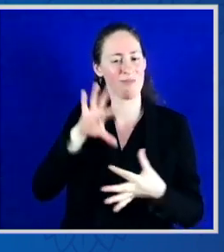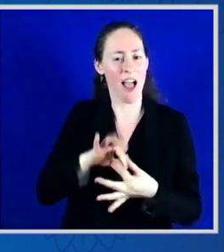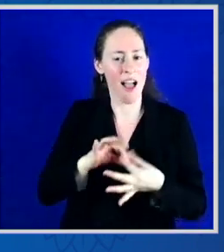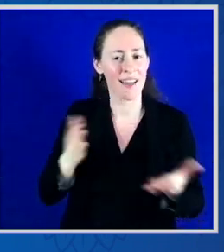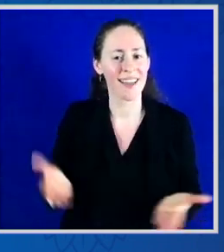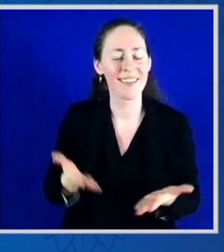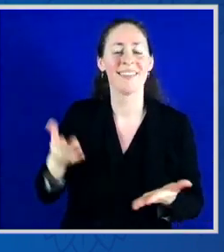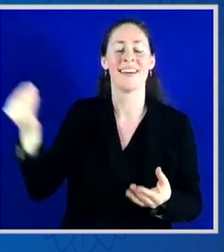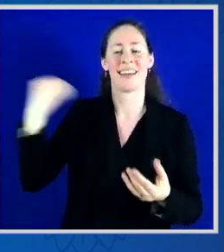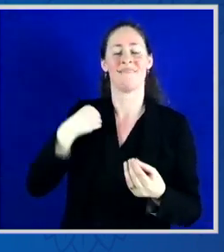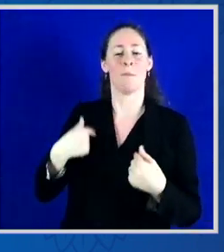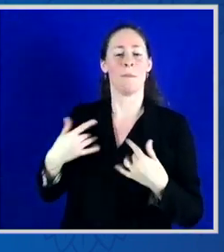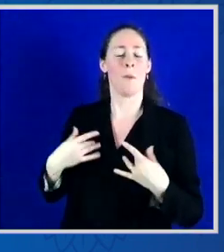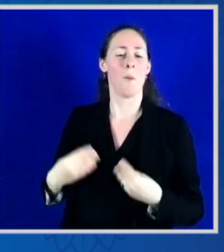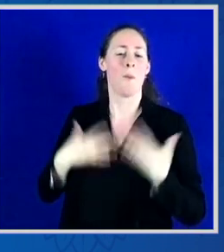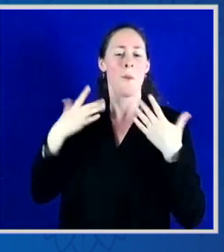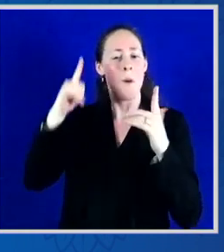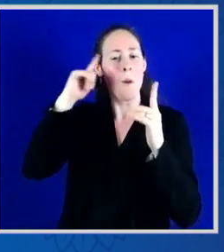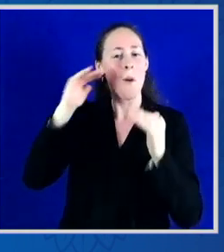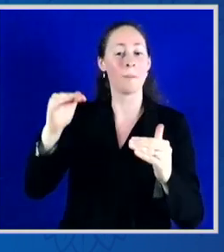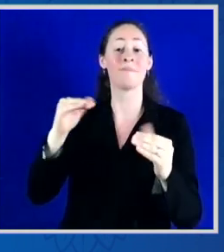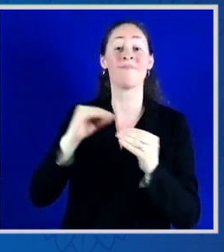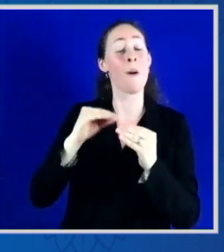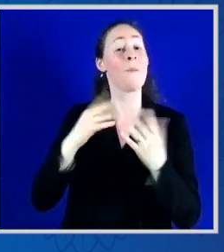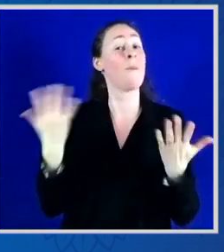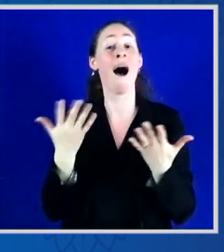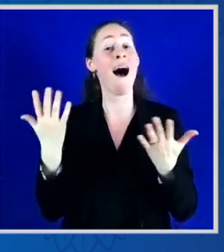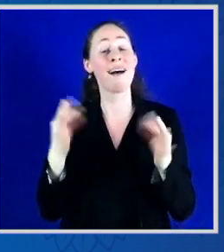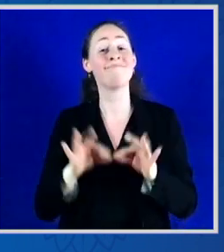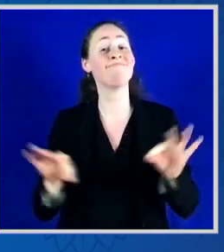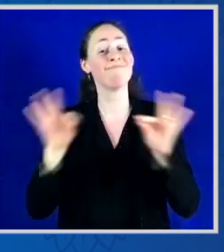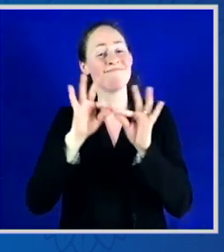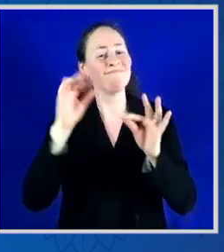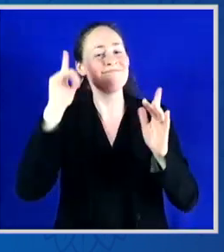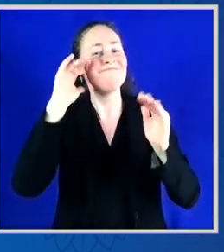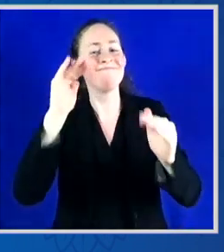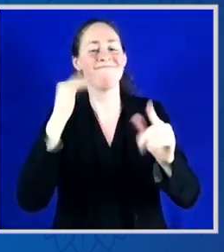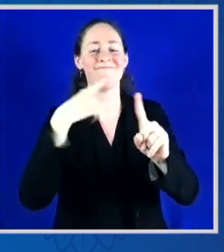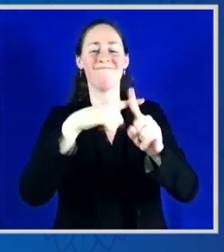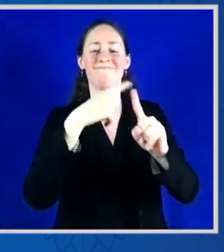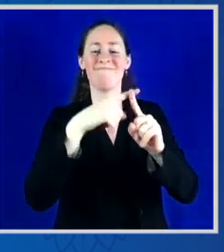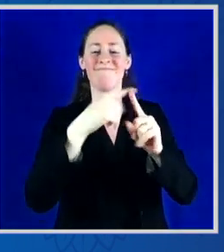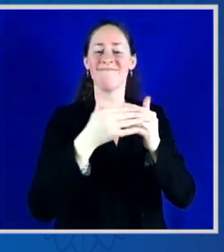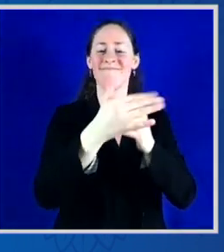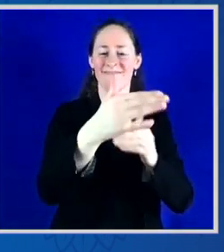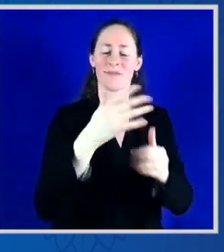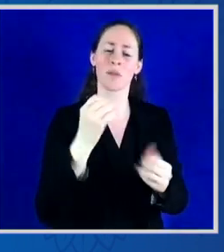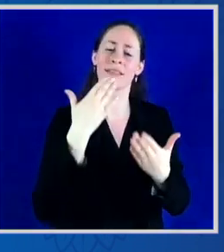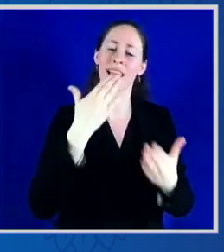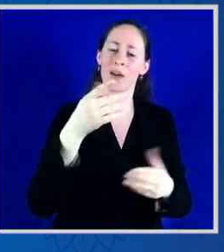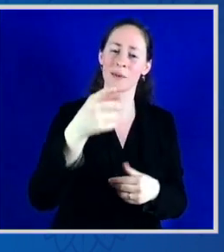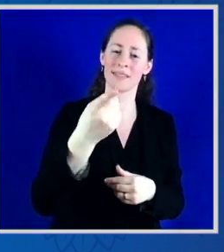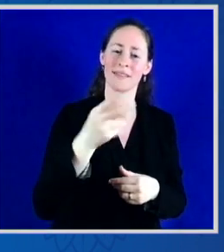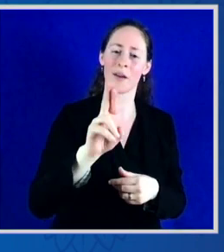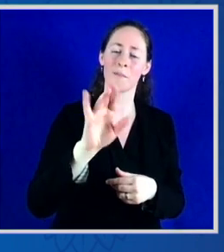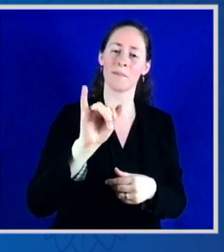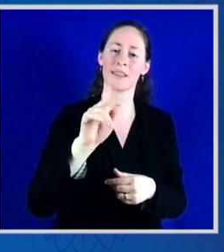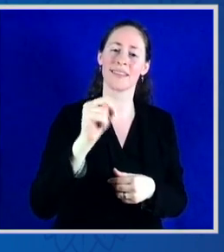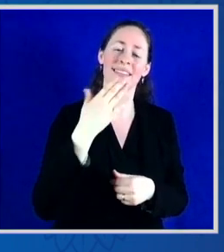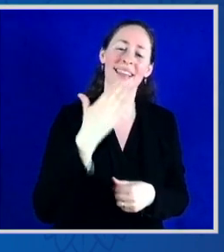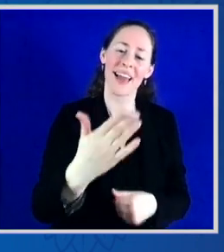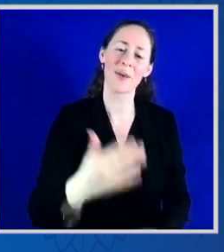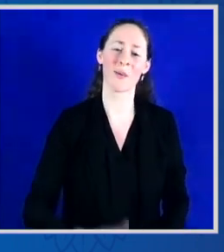importantly, it gets me excited about my future. Dr. Biden, thank you so much for this amazing opportunity. Oh, Stella, I am